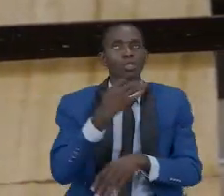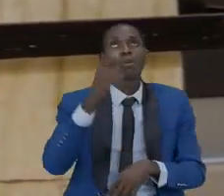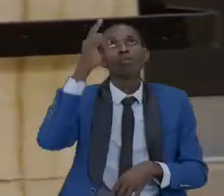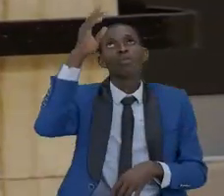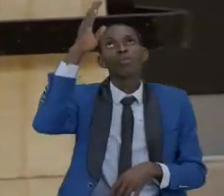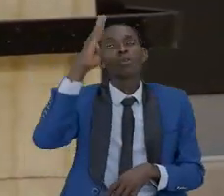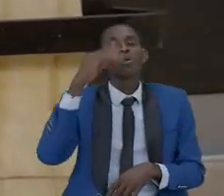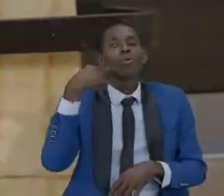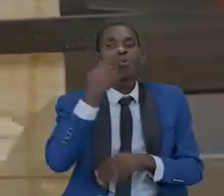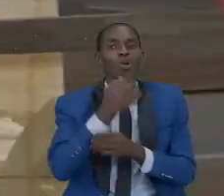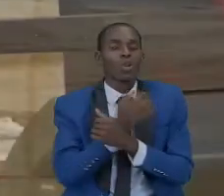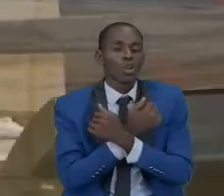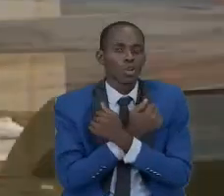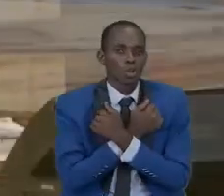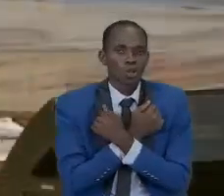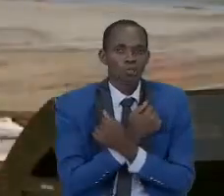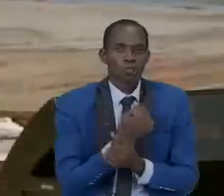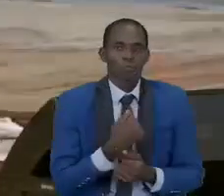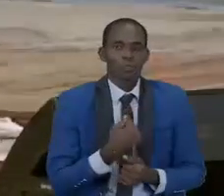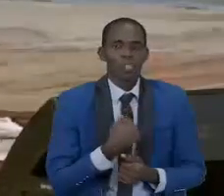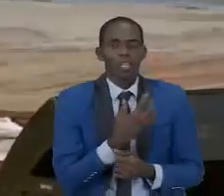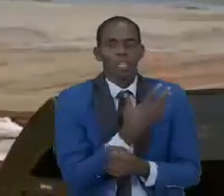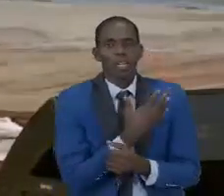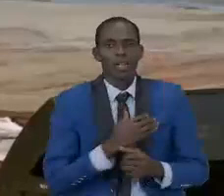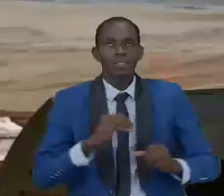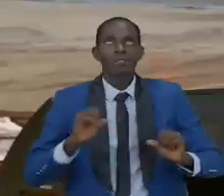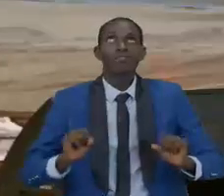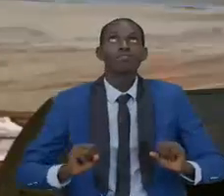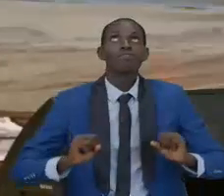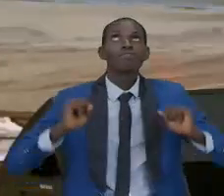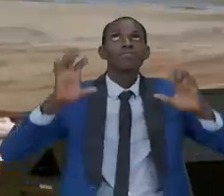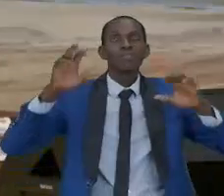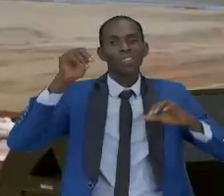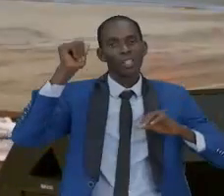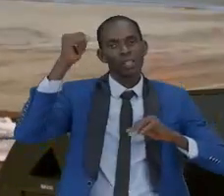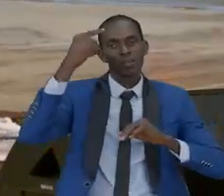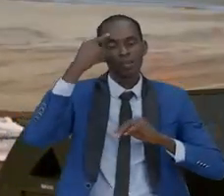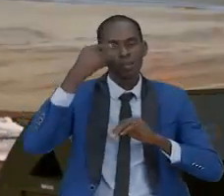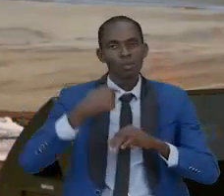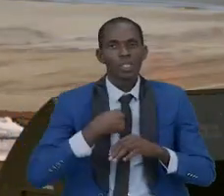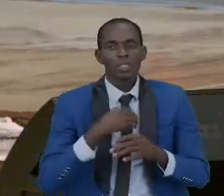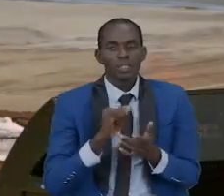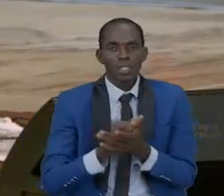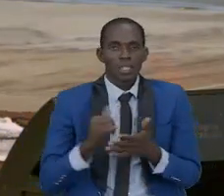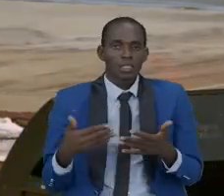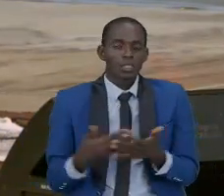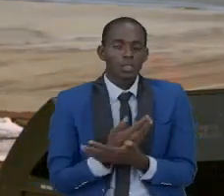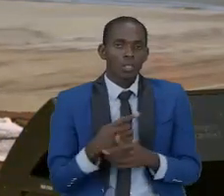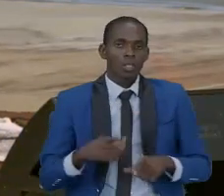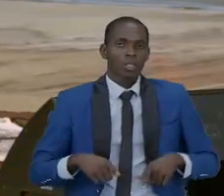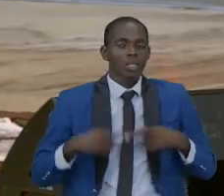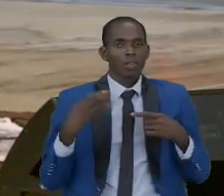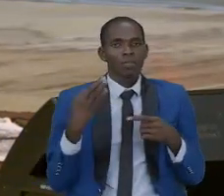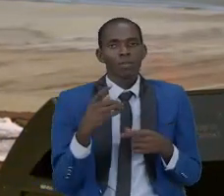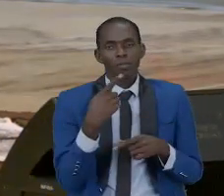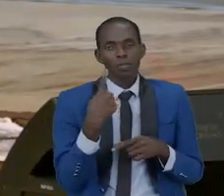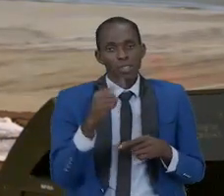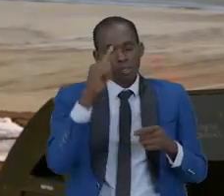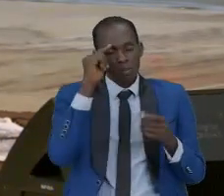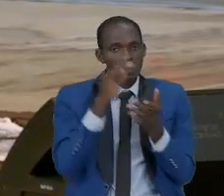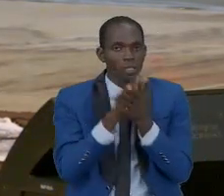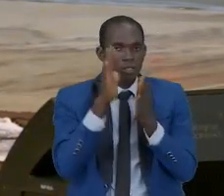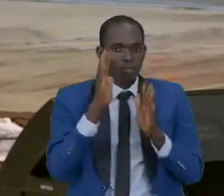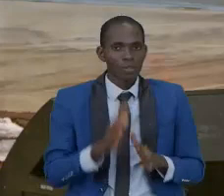me and gave himself for me that's the new life of the Believers were